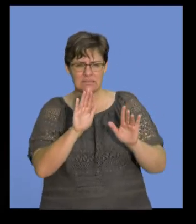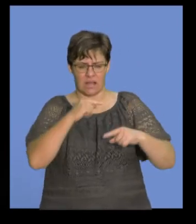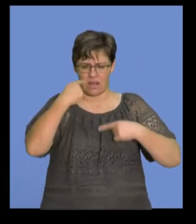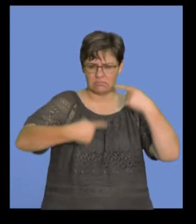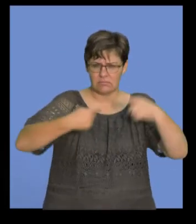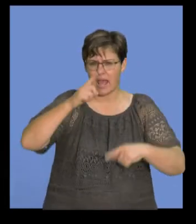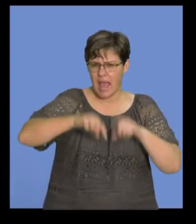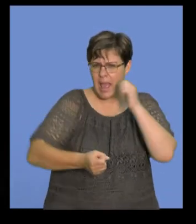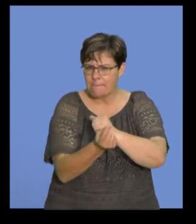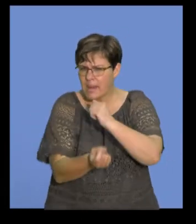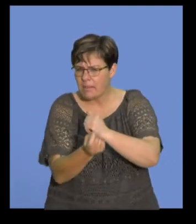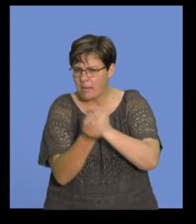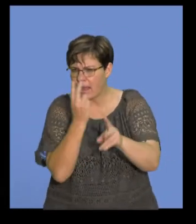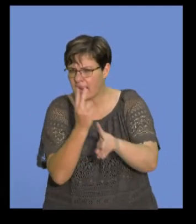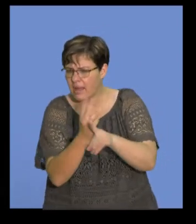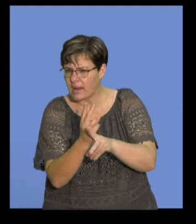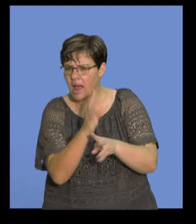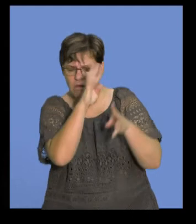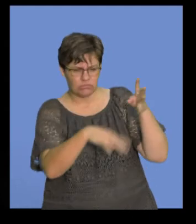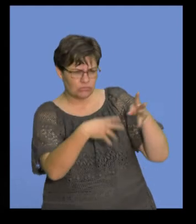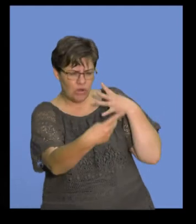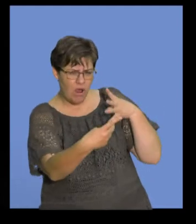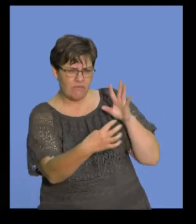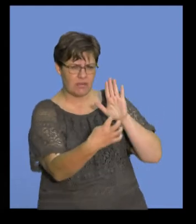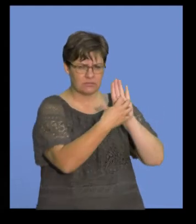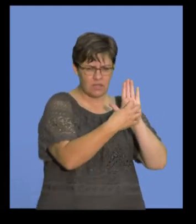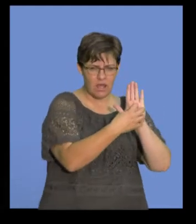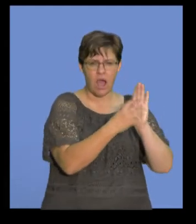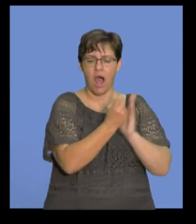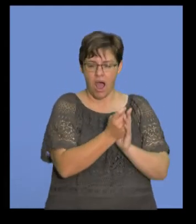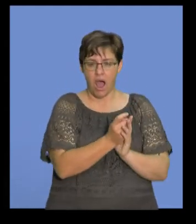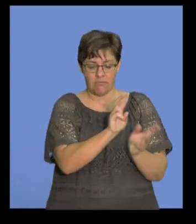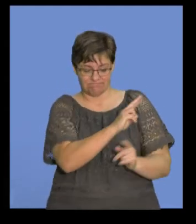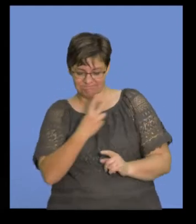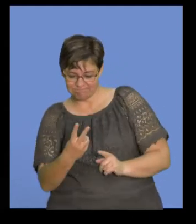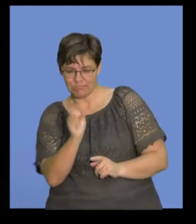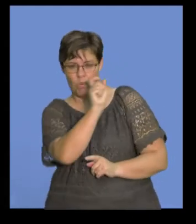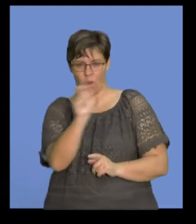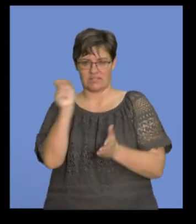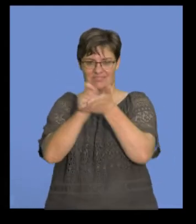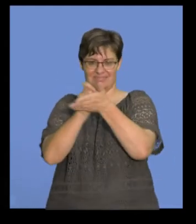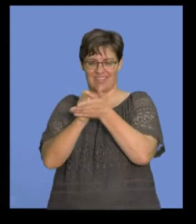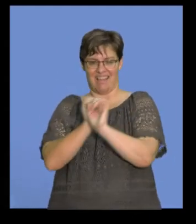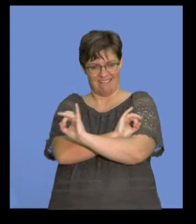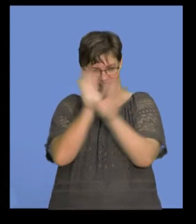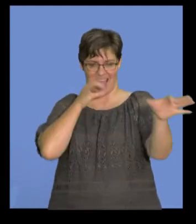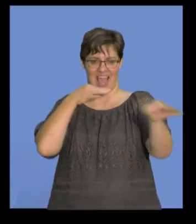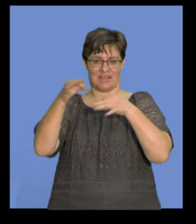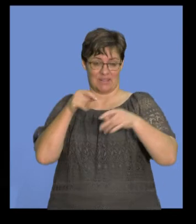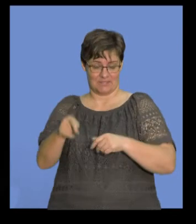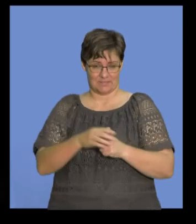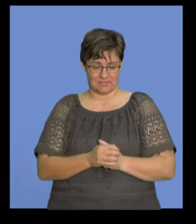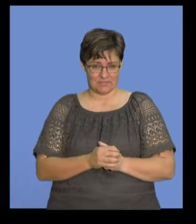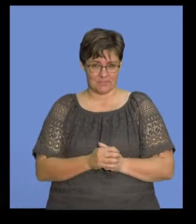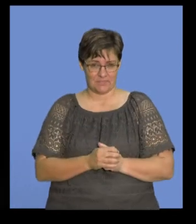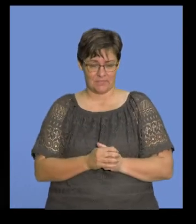in your graphs or your tables and describe these clearly in words. So if we go back to the way we did this,